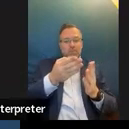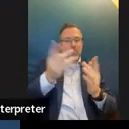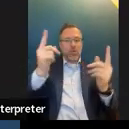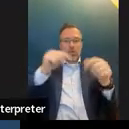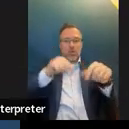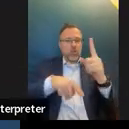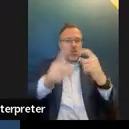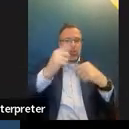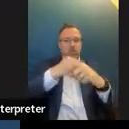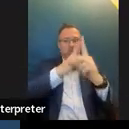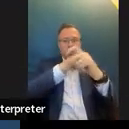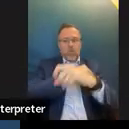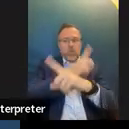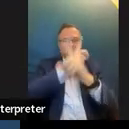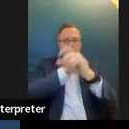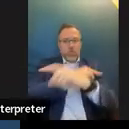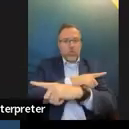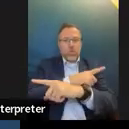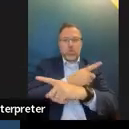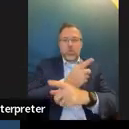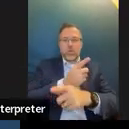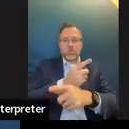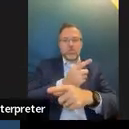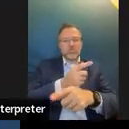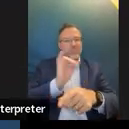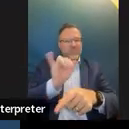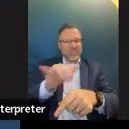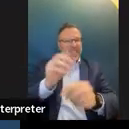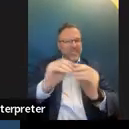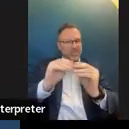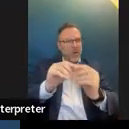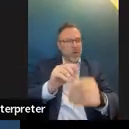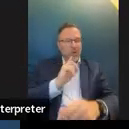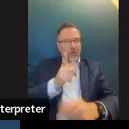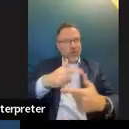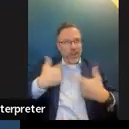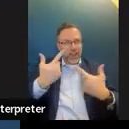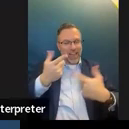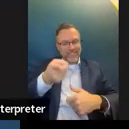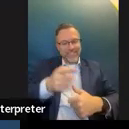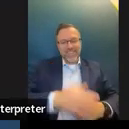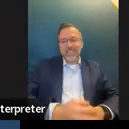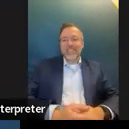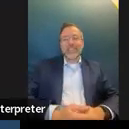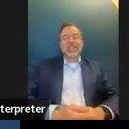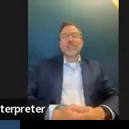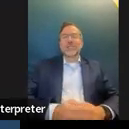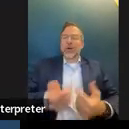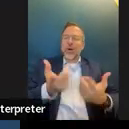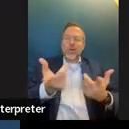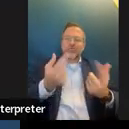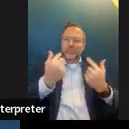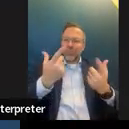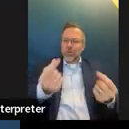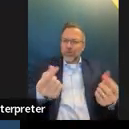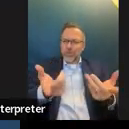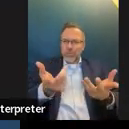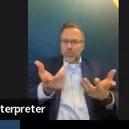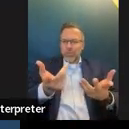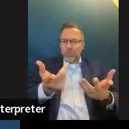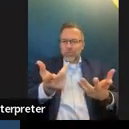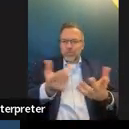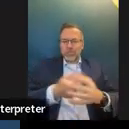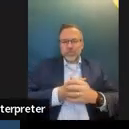right? That's pretty much more what my data actually looked like. So what do you do in this case, right? What is this telling